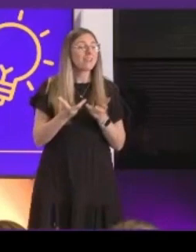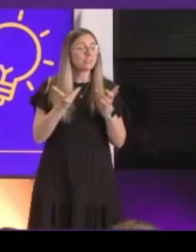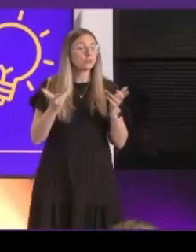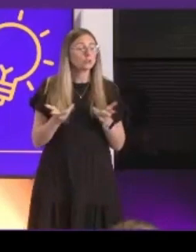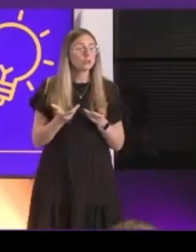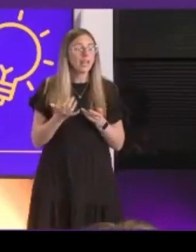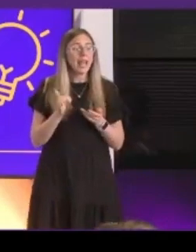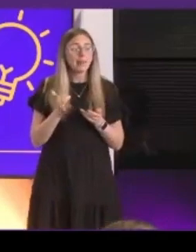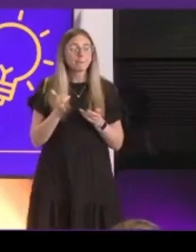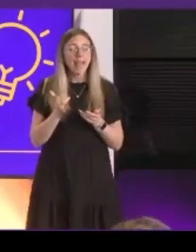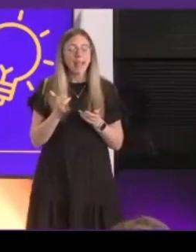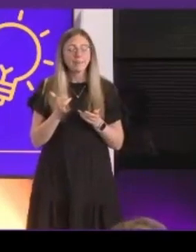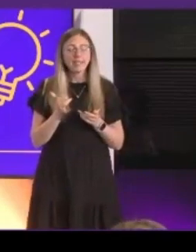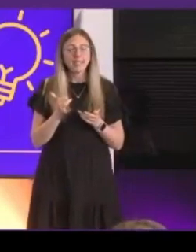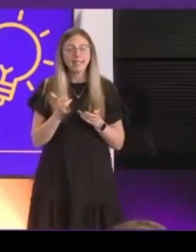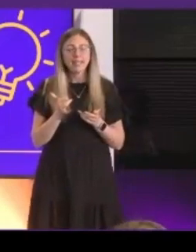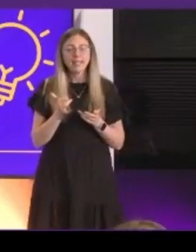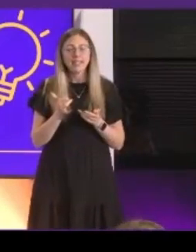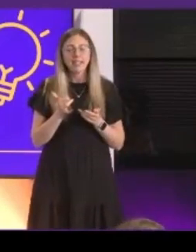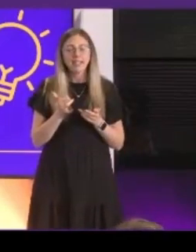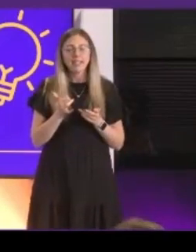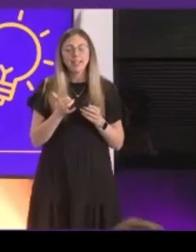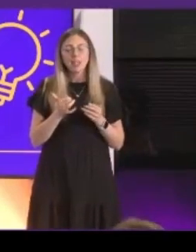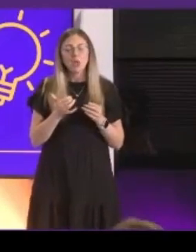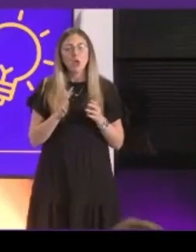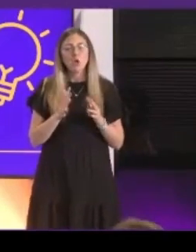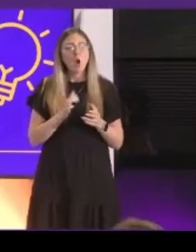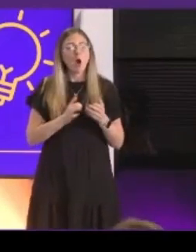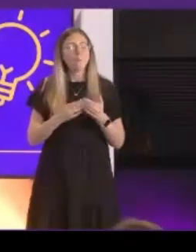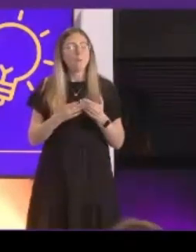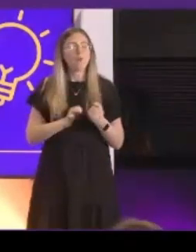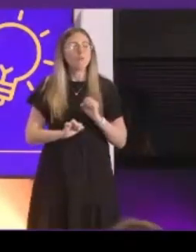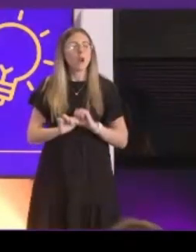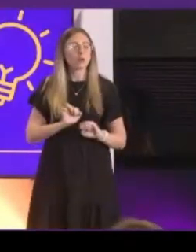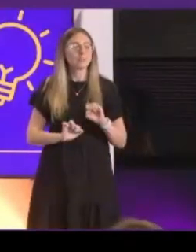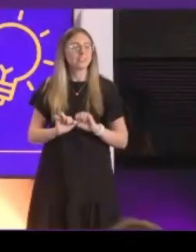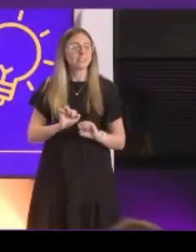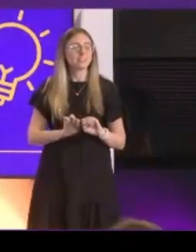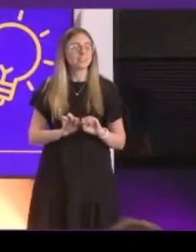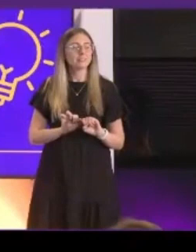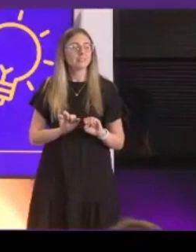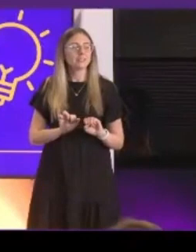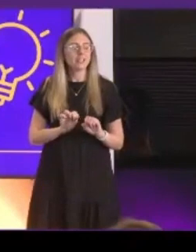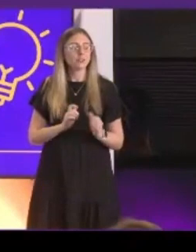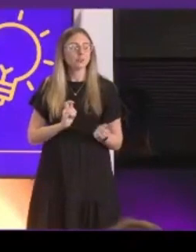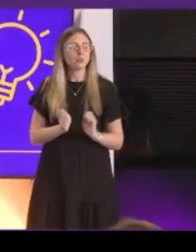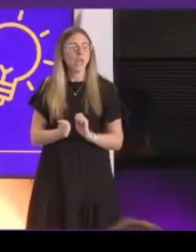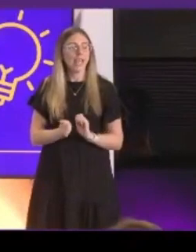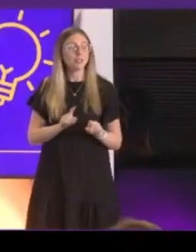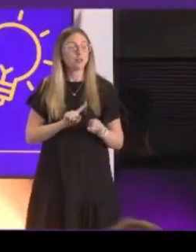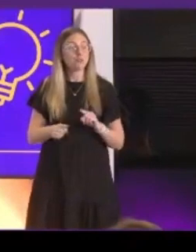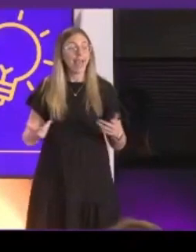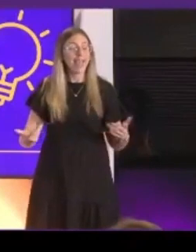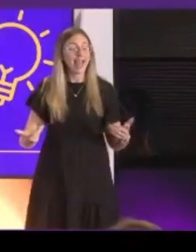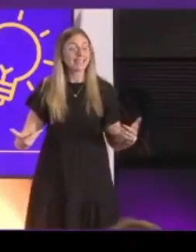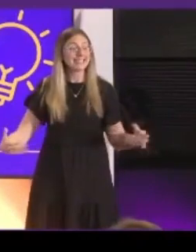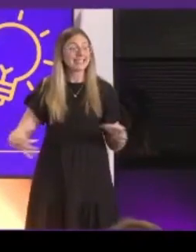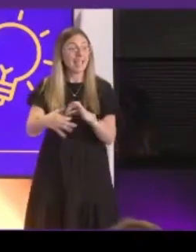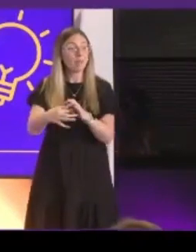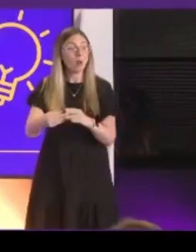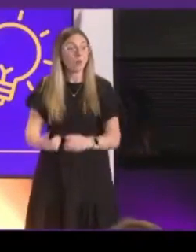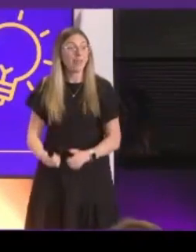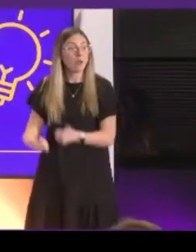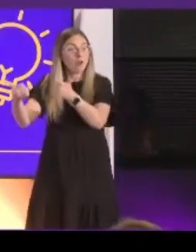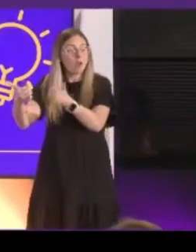who may be a little further away on the journey of change to team up with other great businesses that are doing good things.